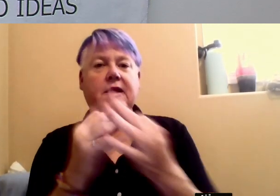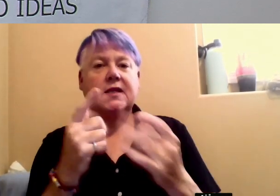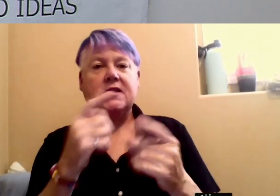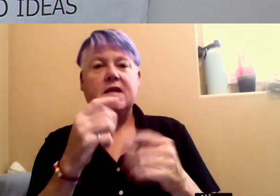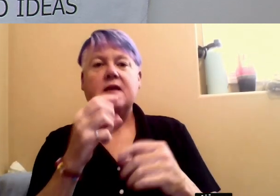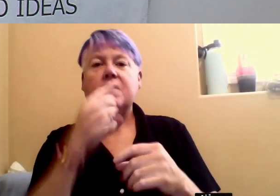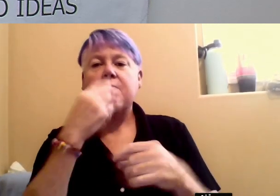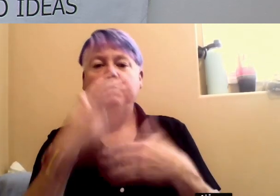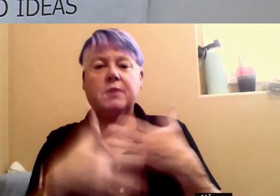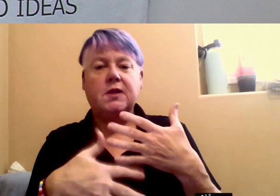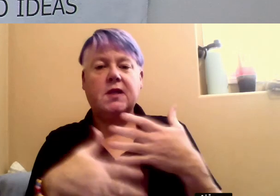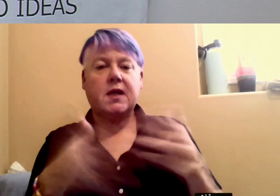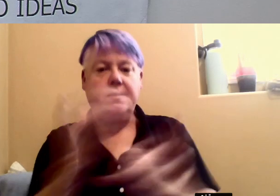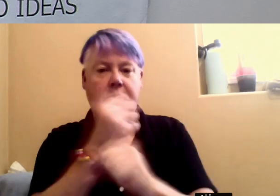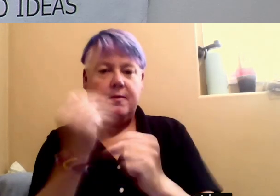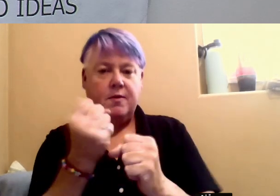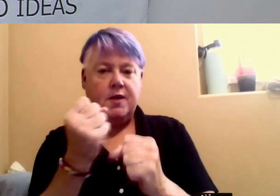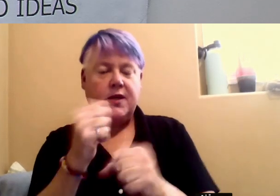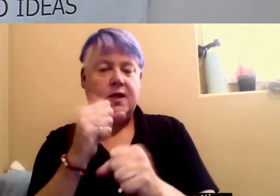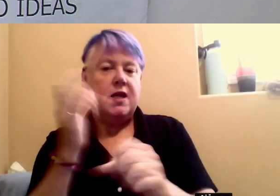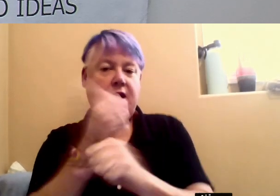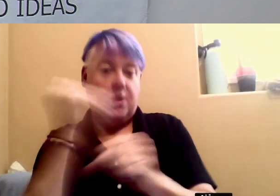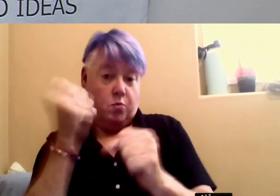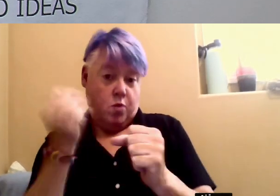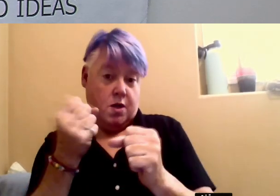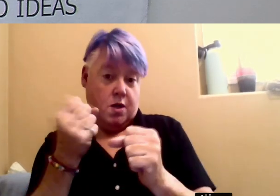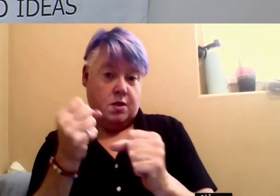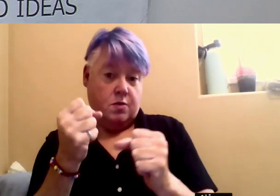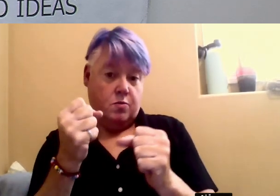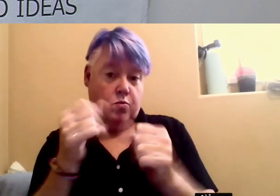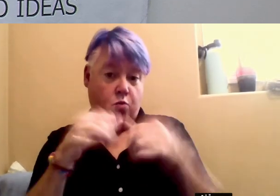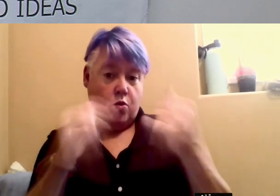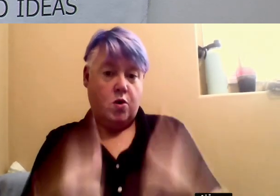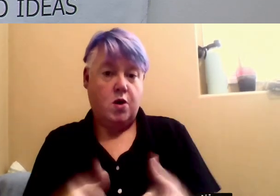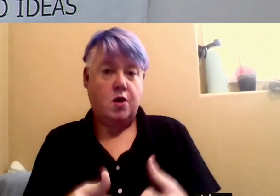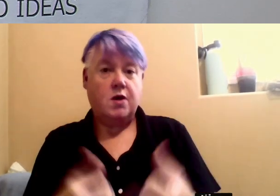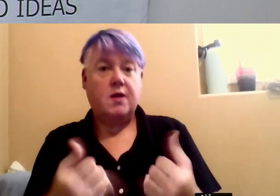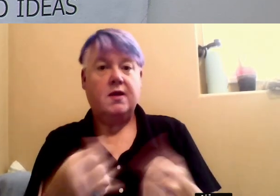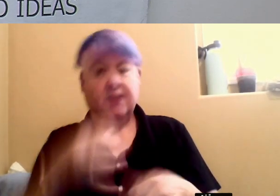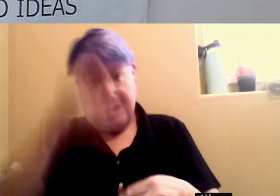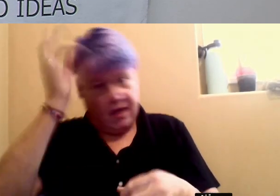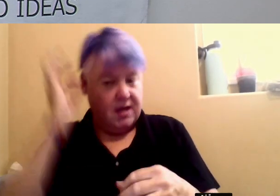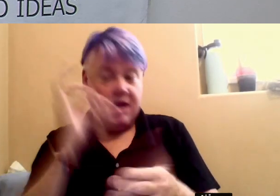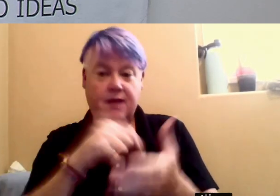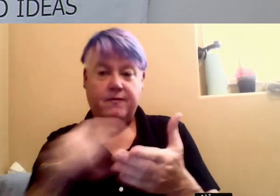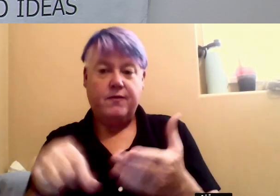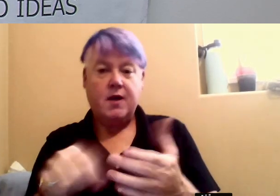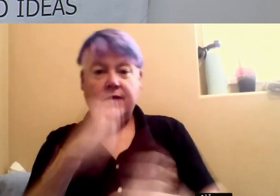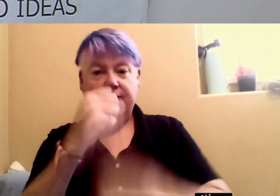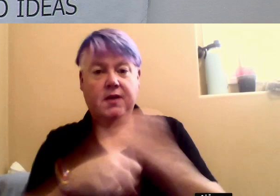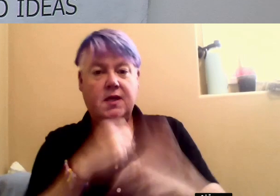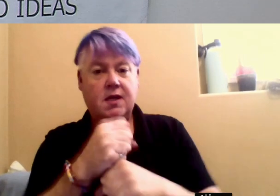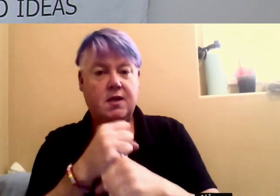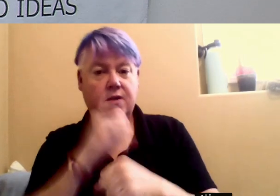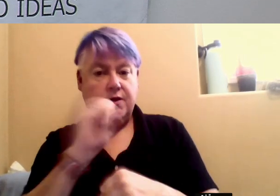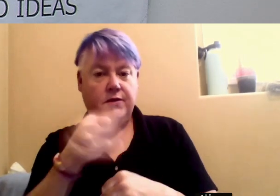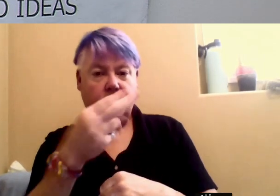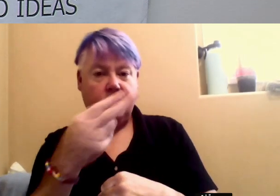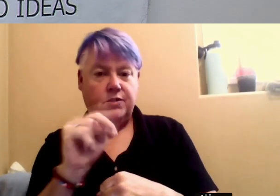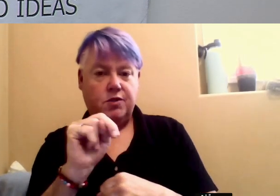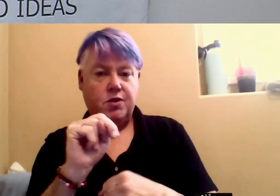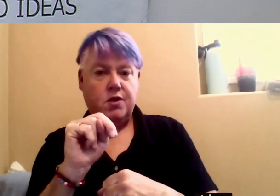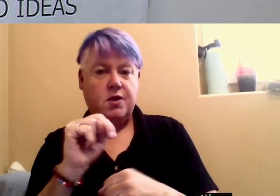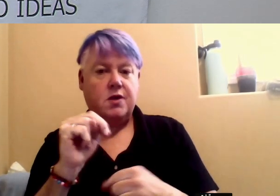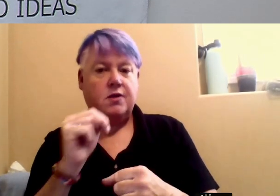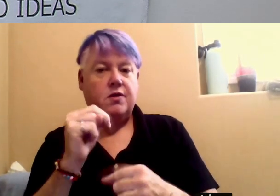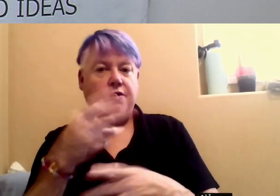the winner of the Beatrice Monser Aboriginal Writer of the Year Award, the John Hirsch Award for Most Promising Manitoba Writer